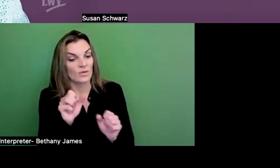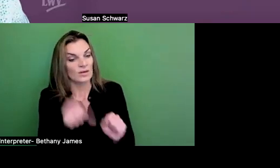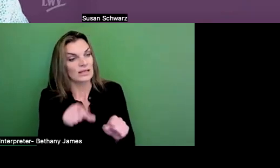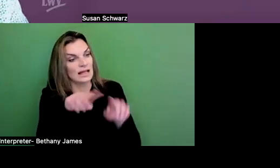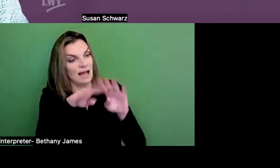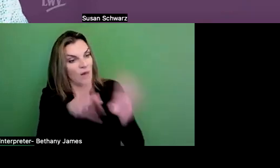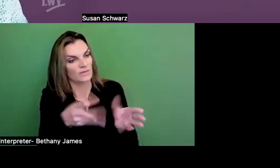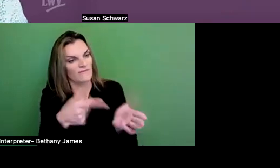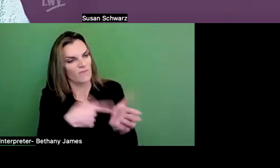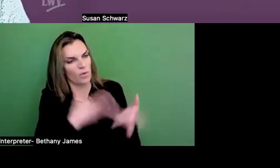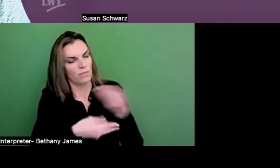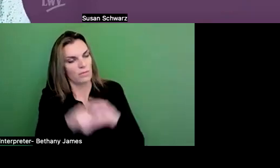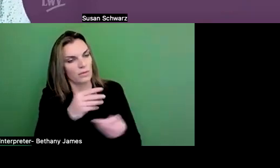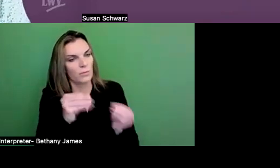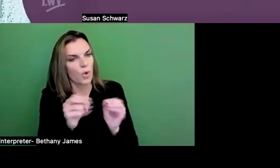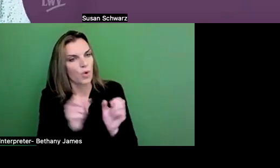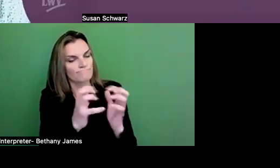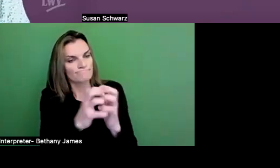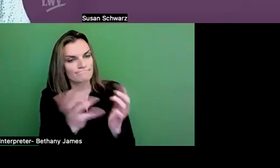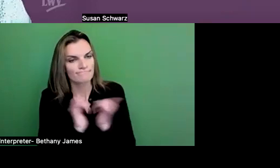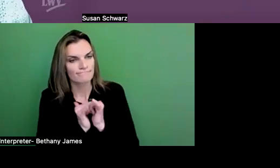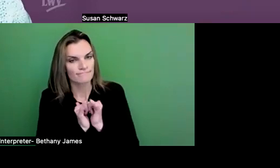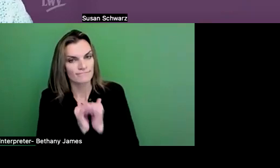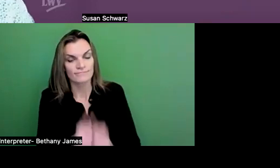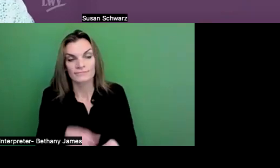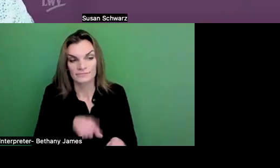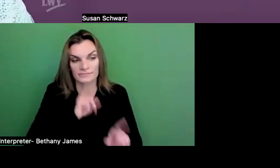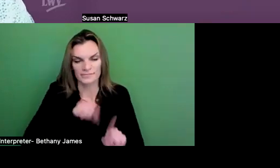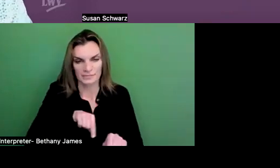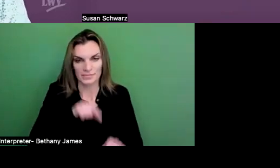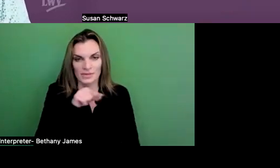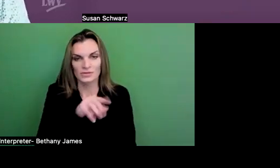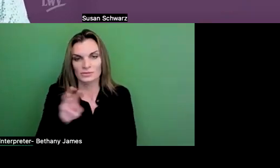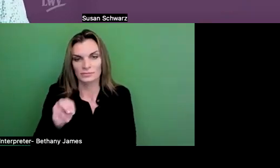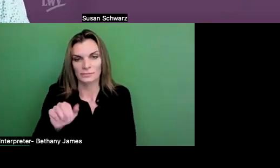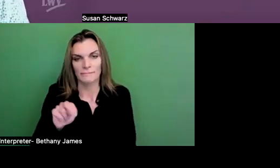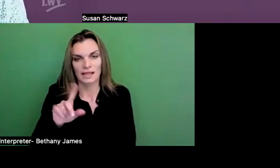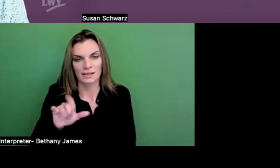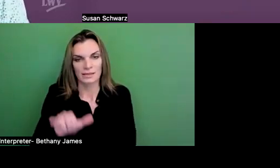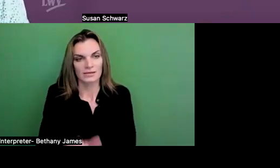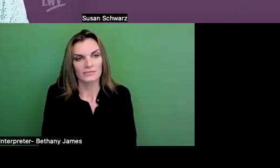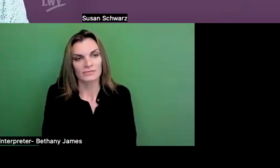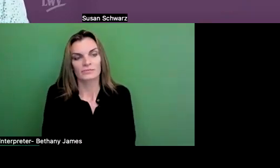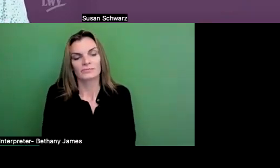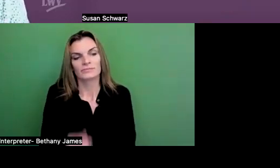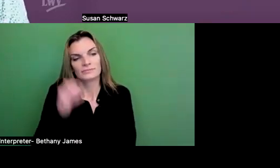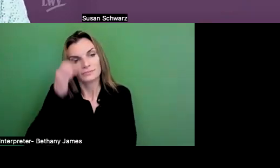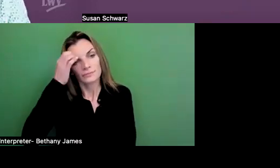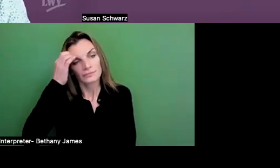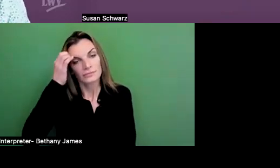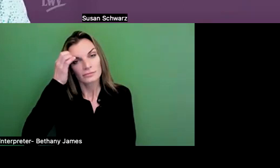Manley? Well, we have it in our code, a certain percentage of